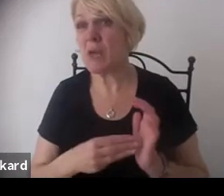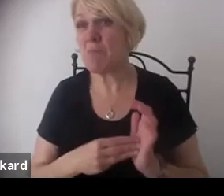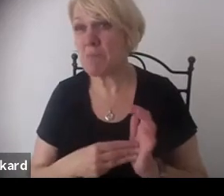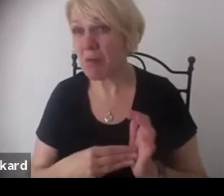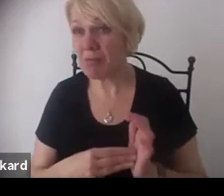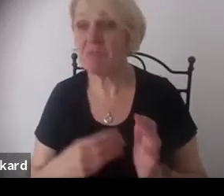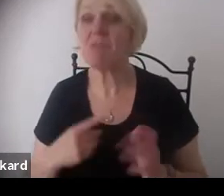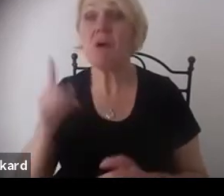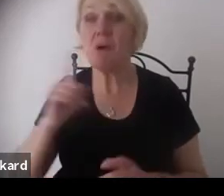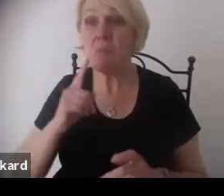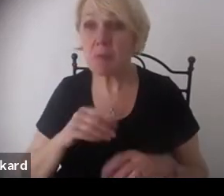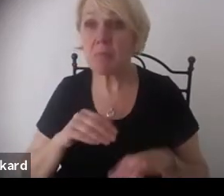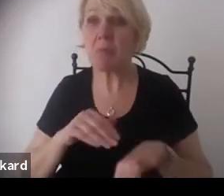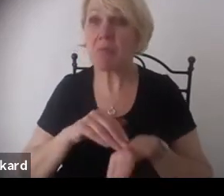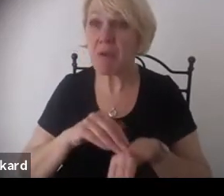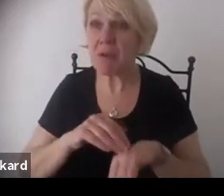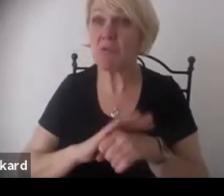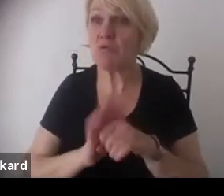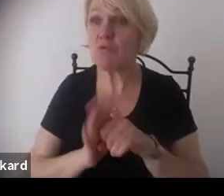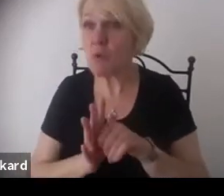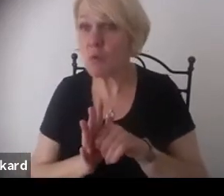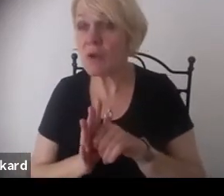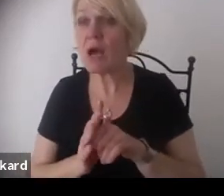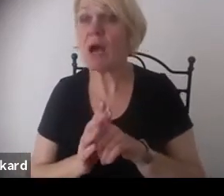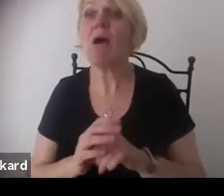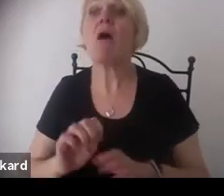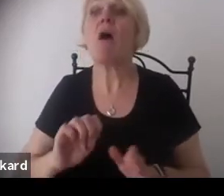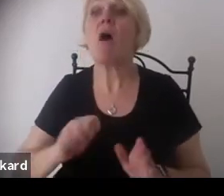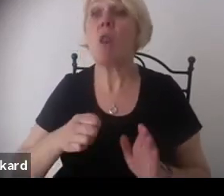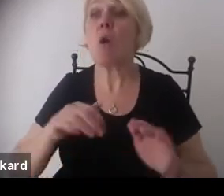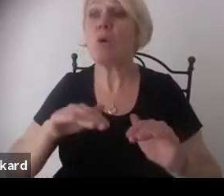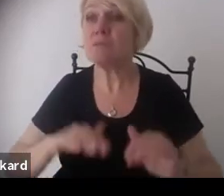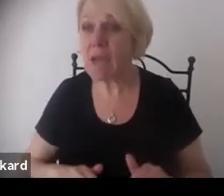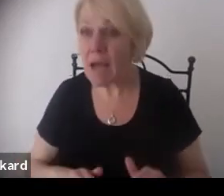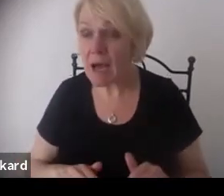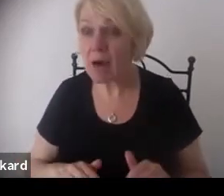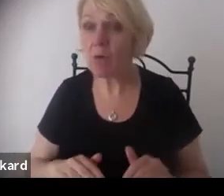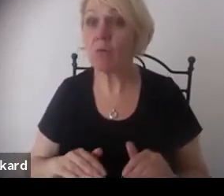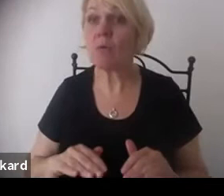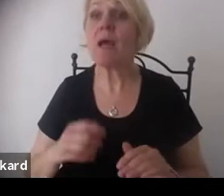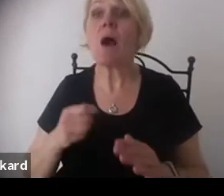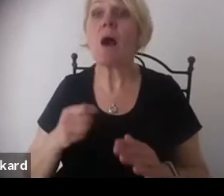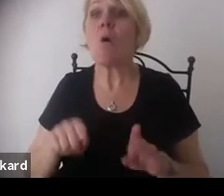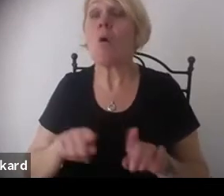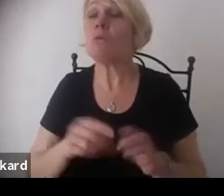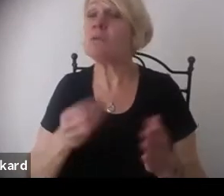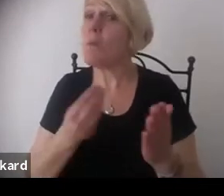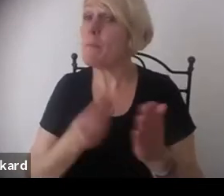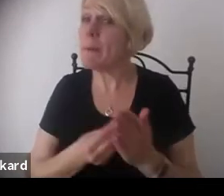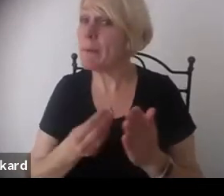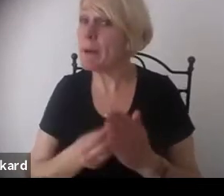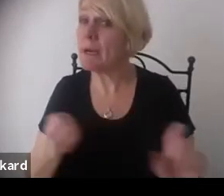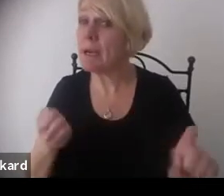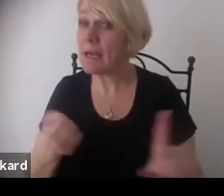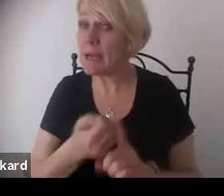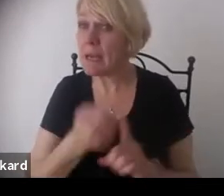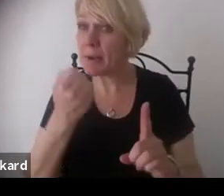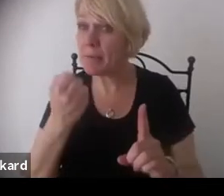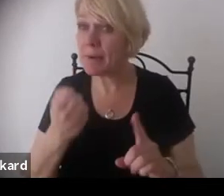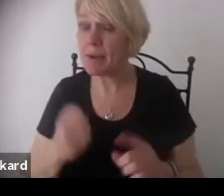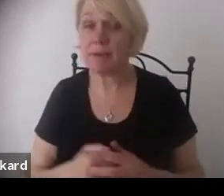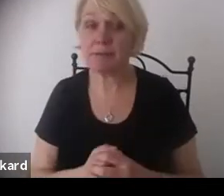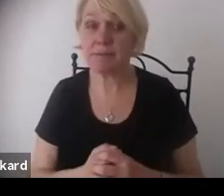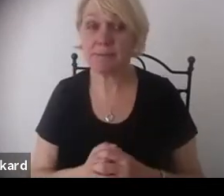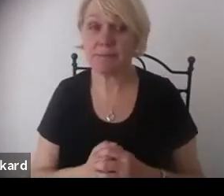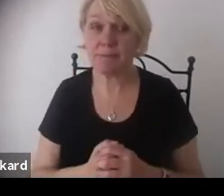affected by coronavirus and lockdown, and also the economic impact of lockdown.